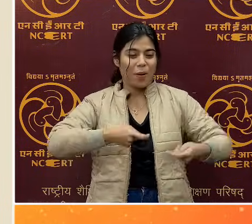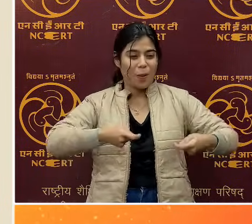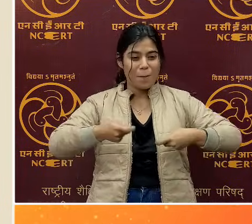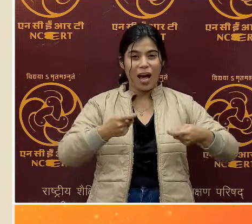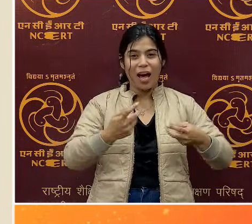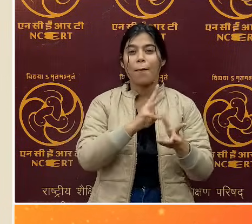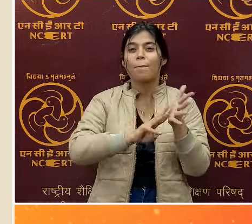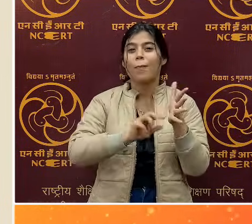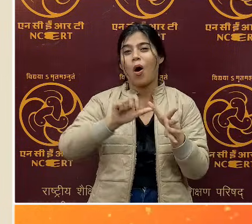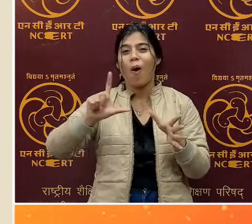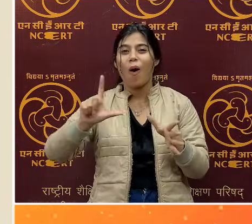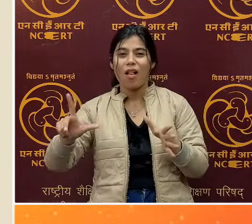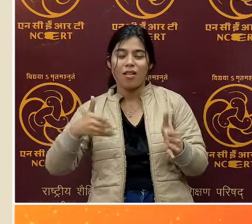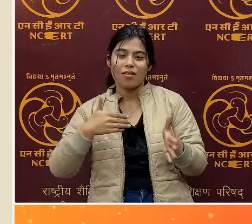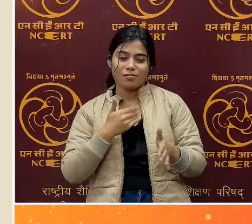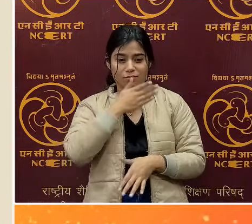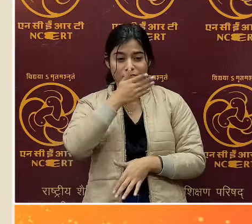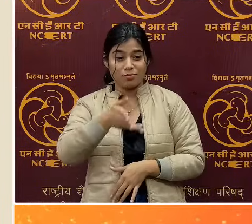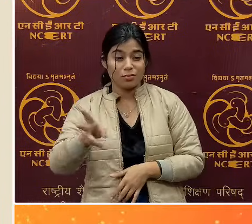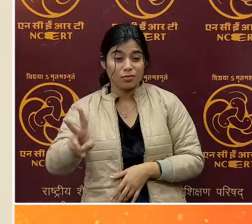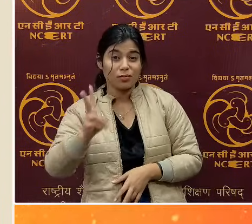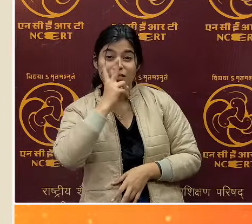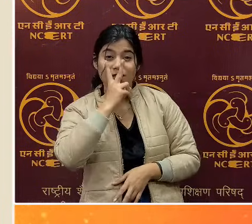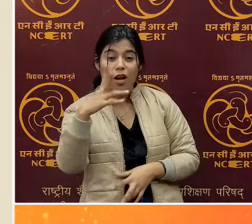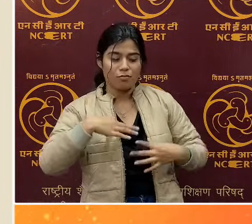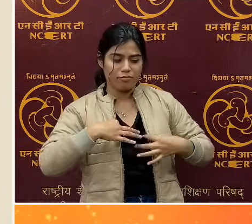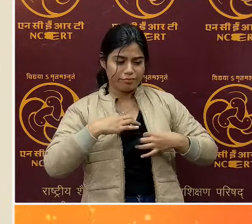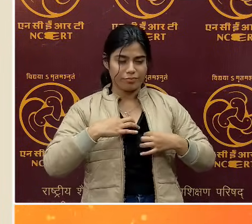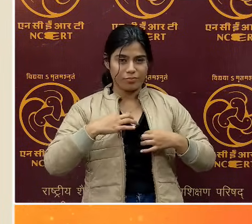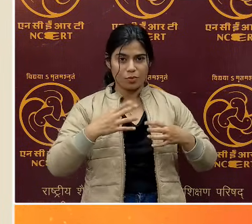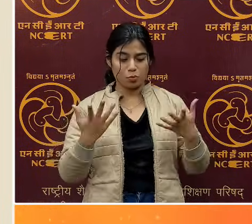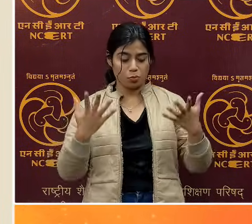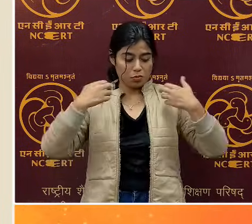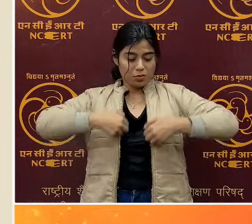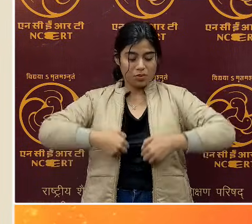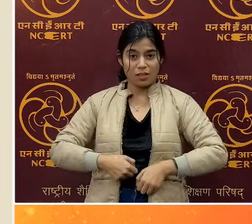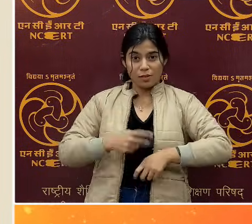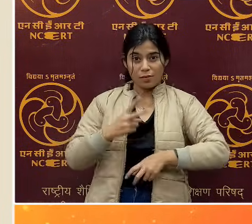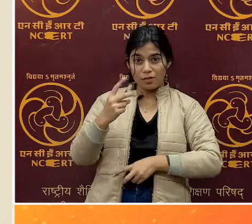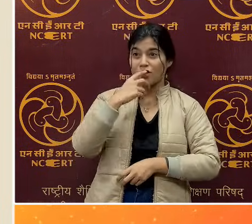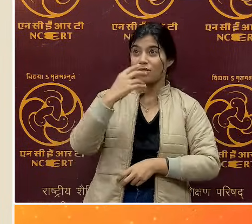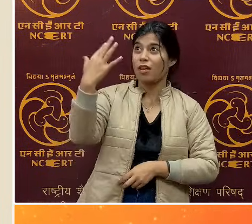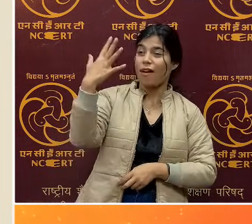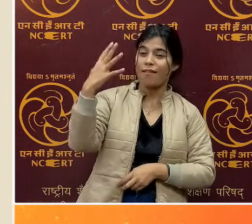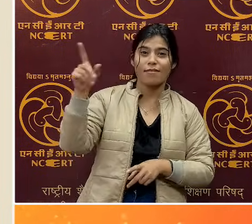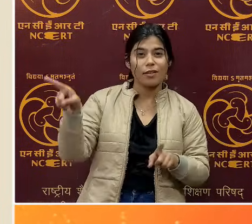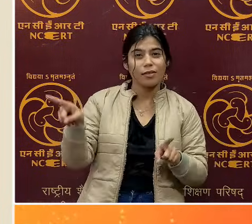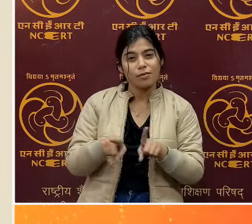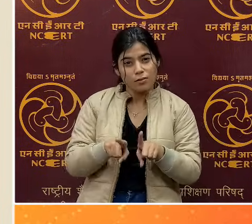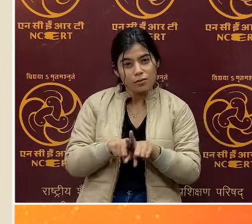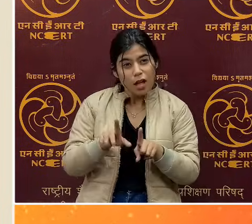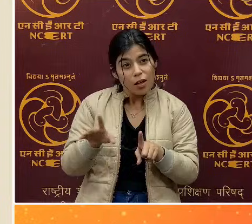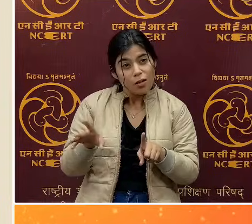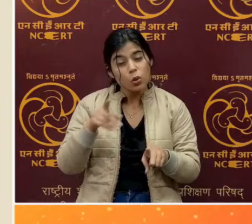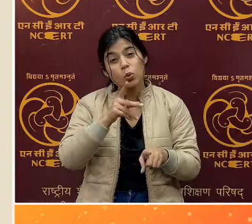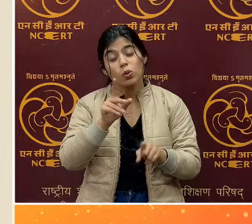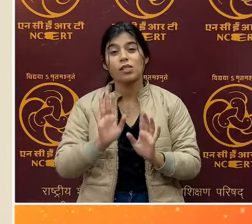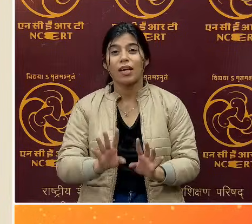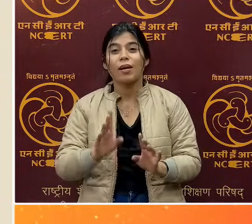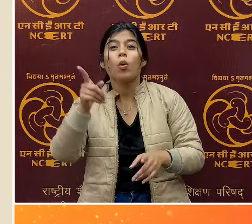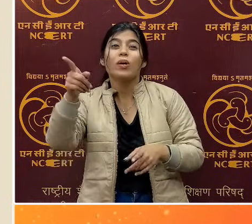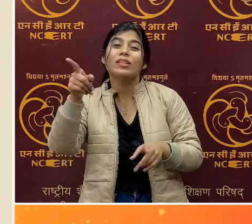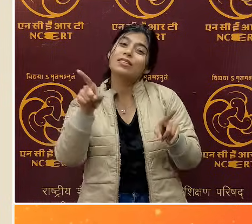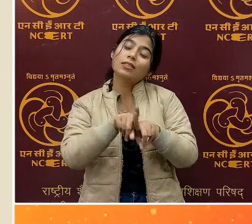happens? You I have see many of experienced you. it. Yes. All the sides, it is you only. Same in the barber shop, right? Yes. So